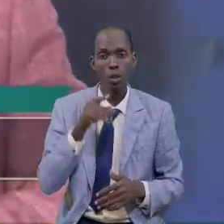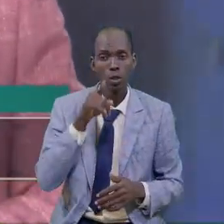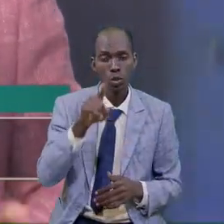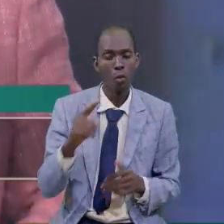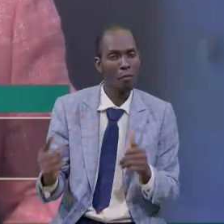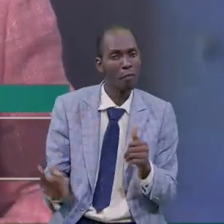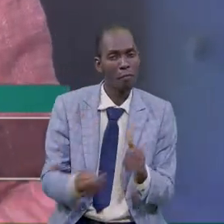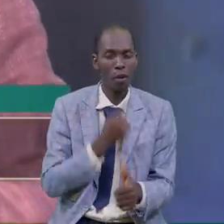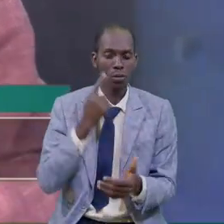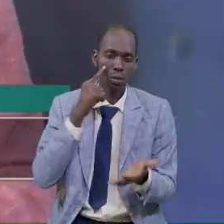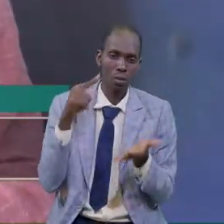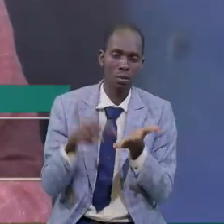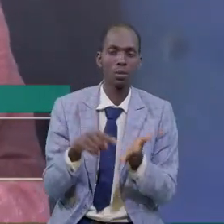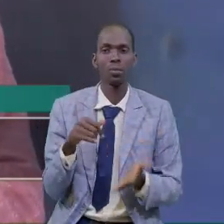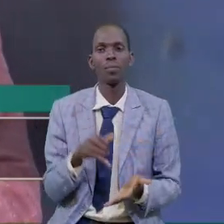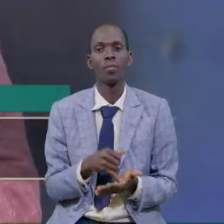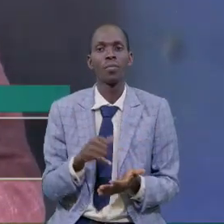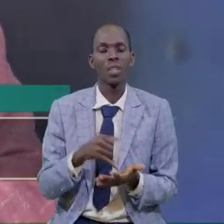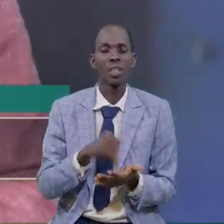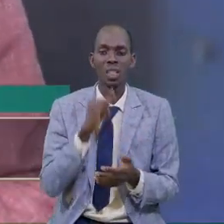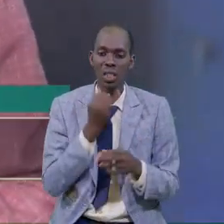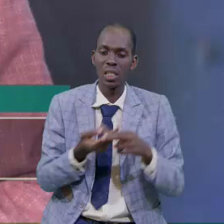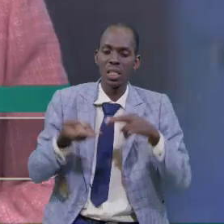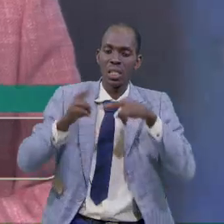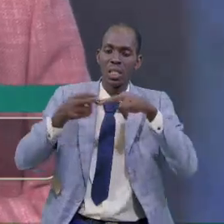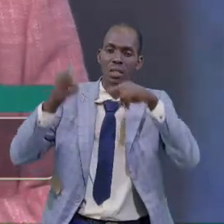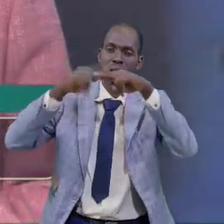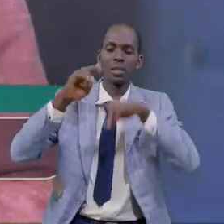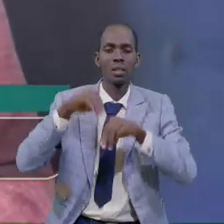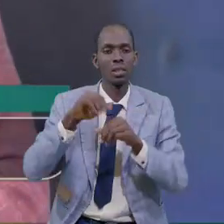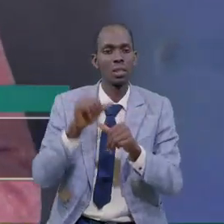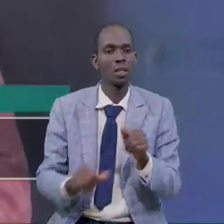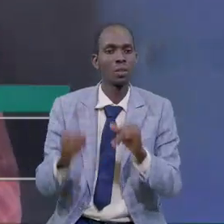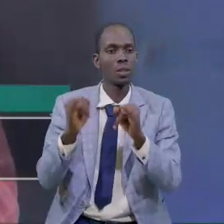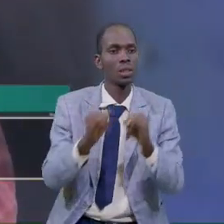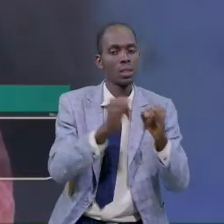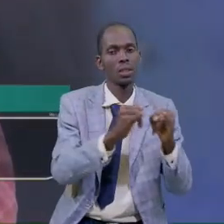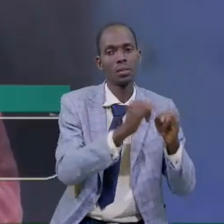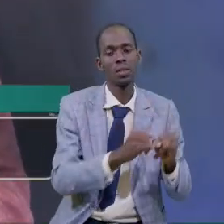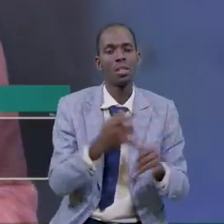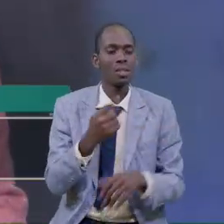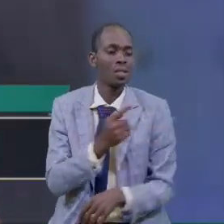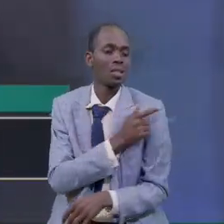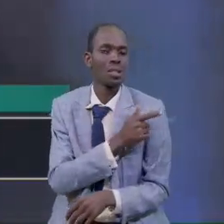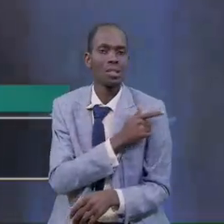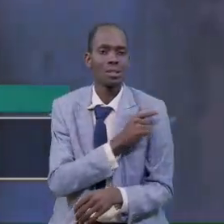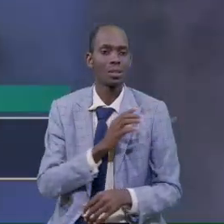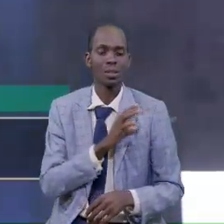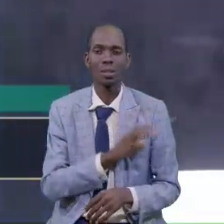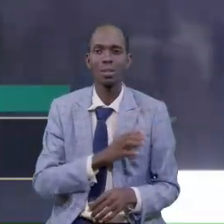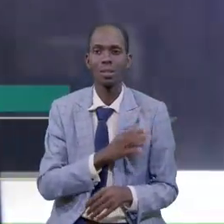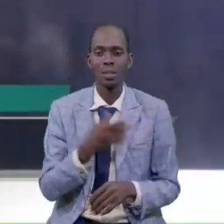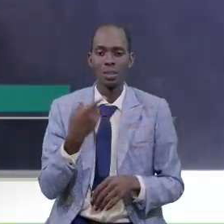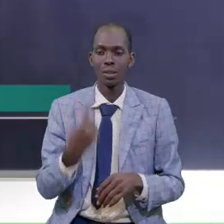It's increasing in every individual. The laziness, the idleness,